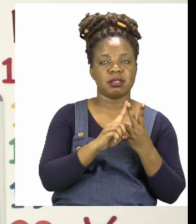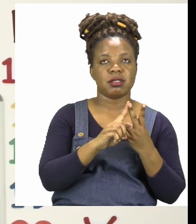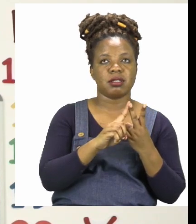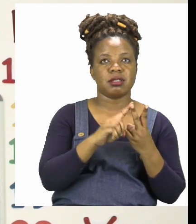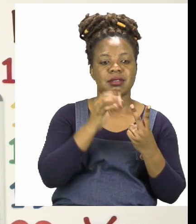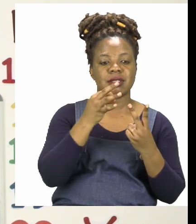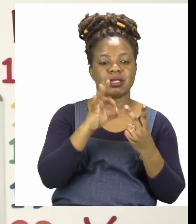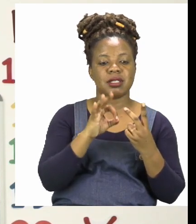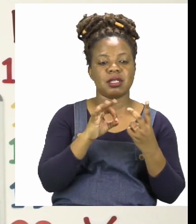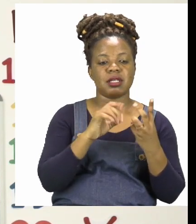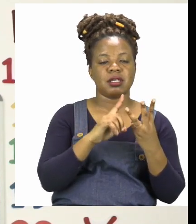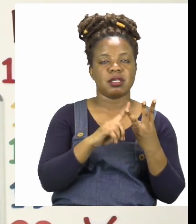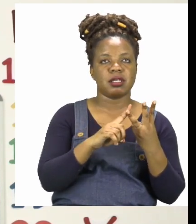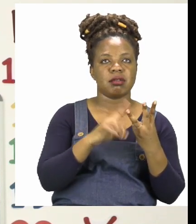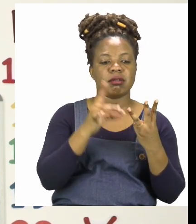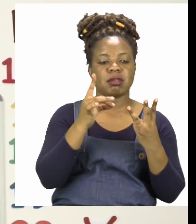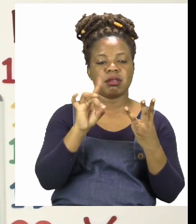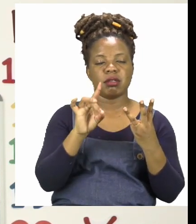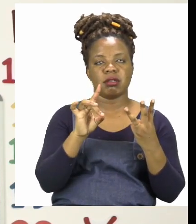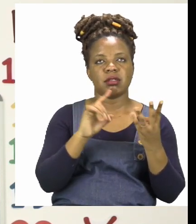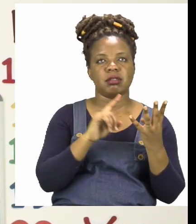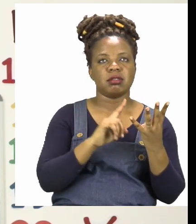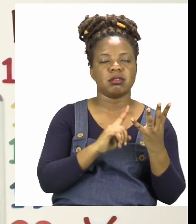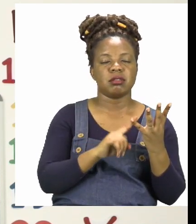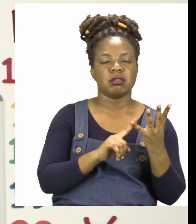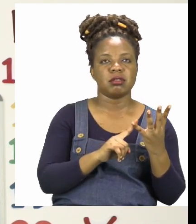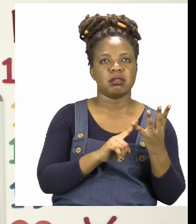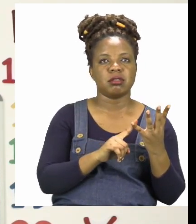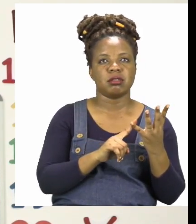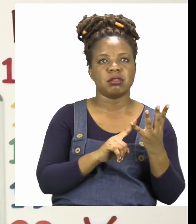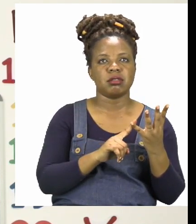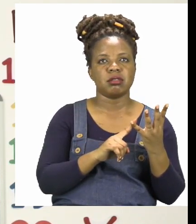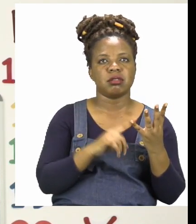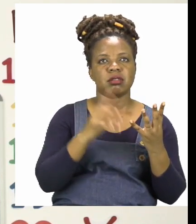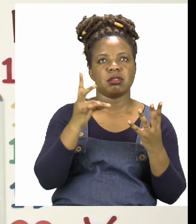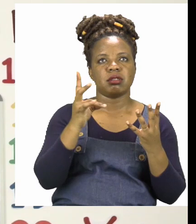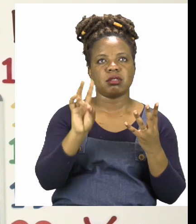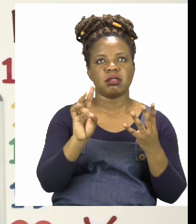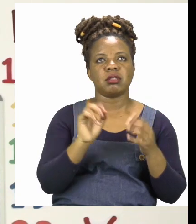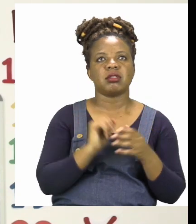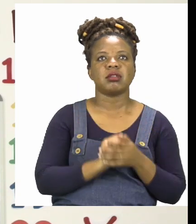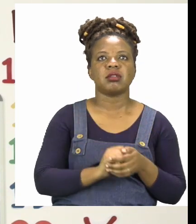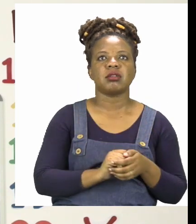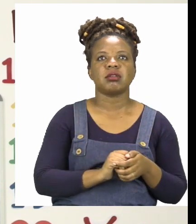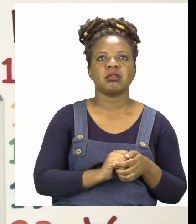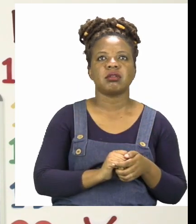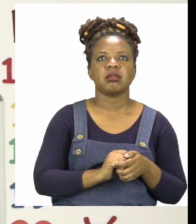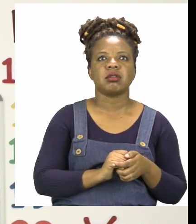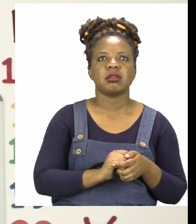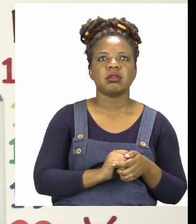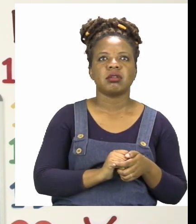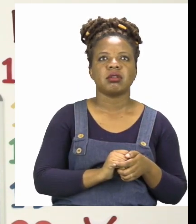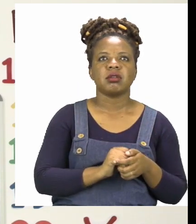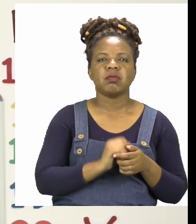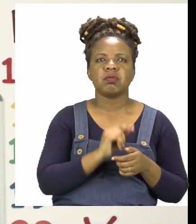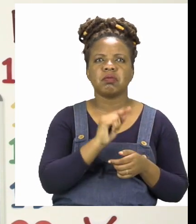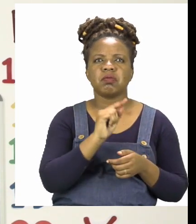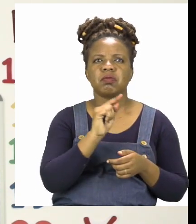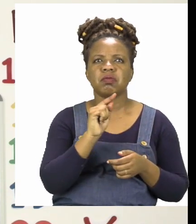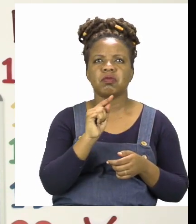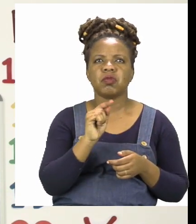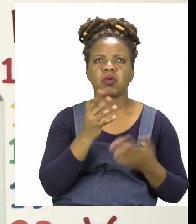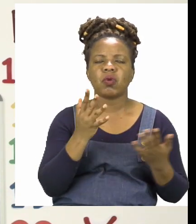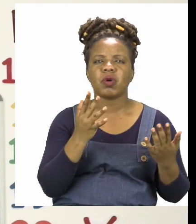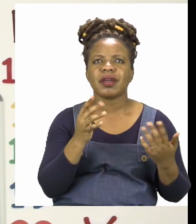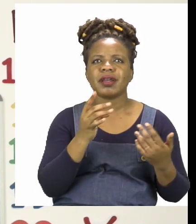now we're looking for the virus 7 to match the 11. If I'm looking carefully,